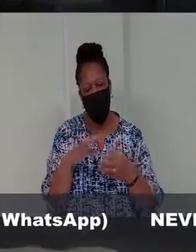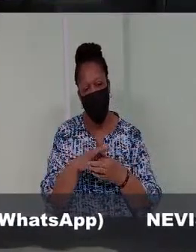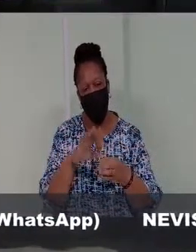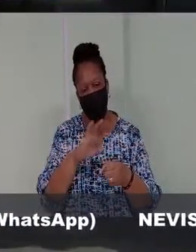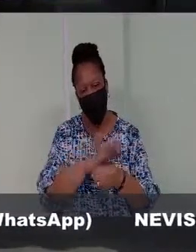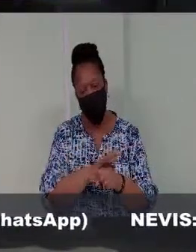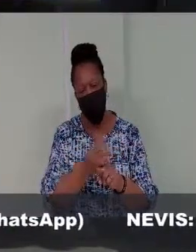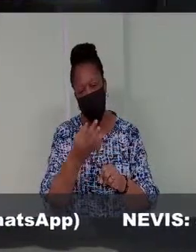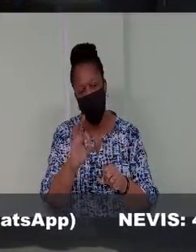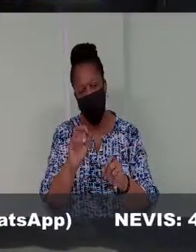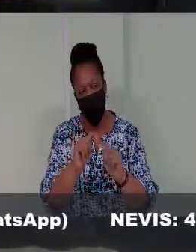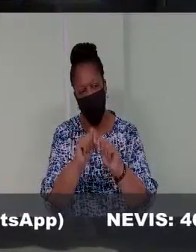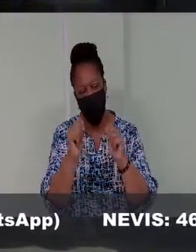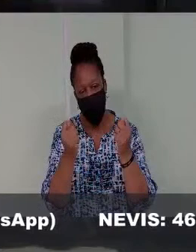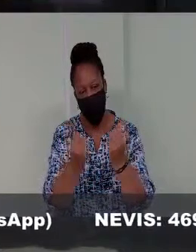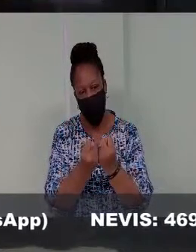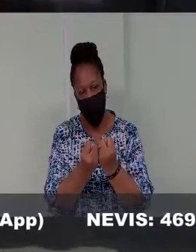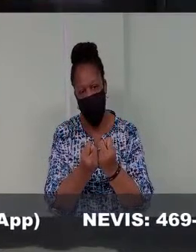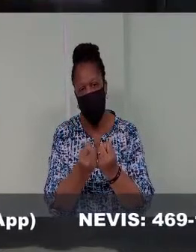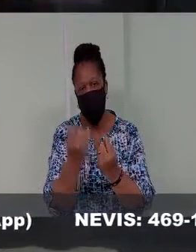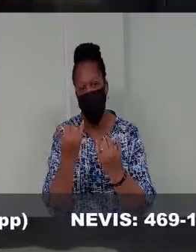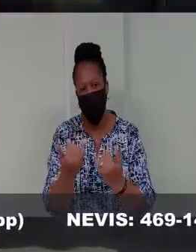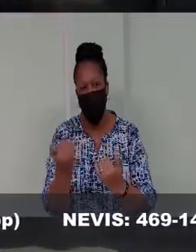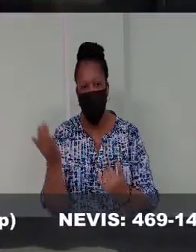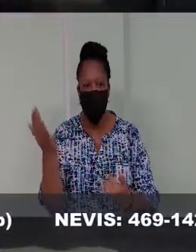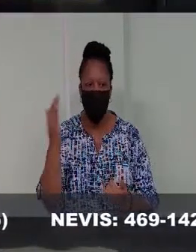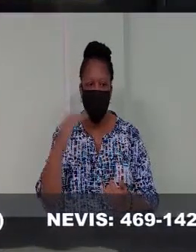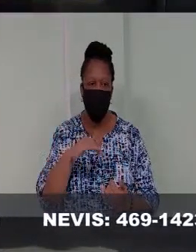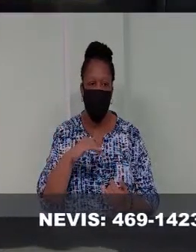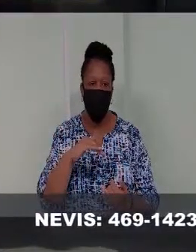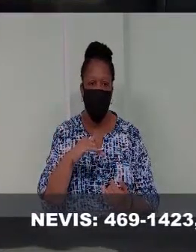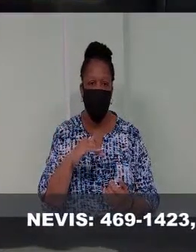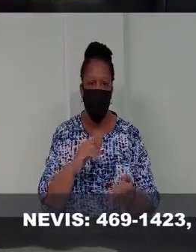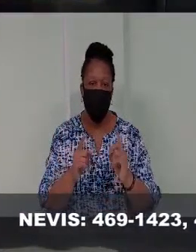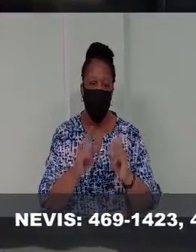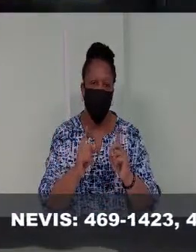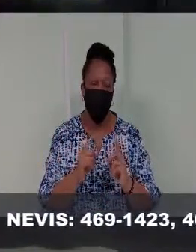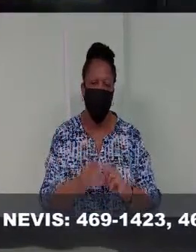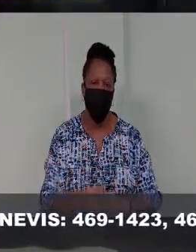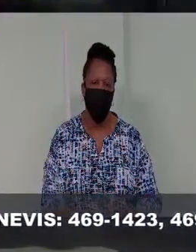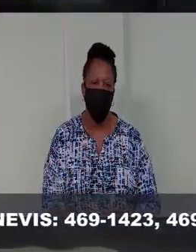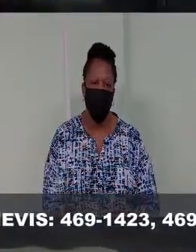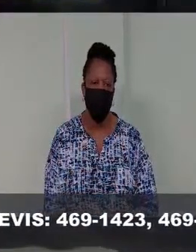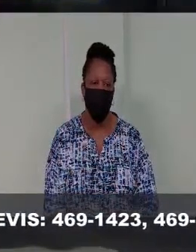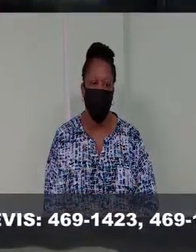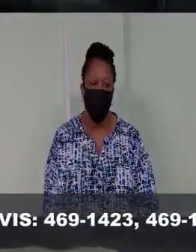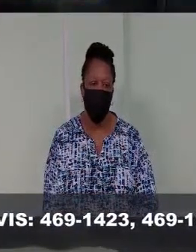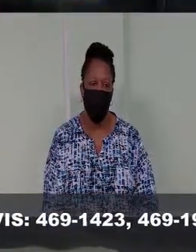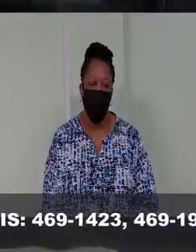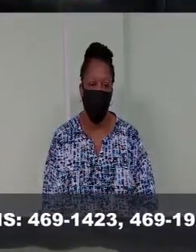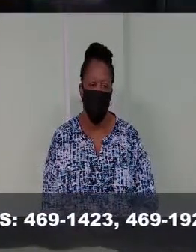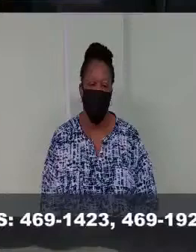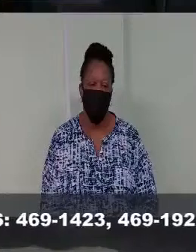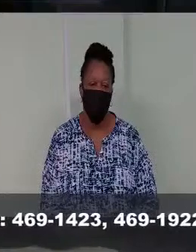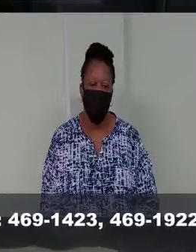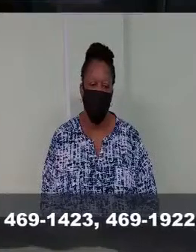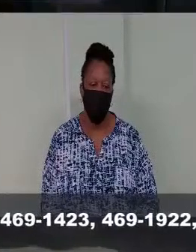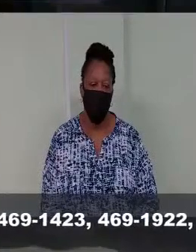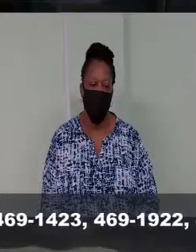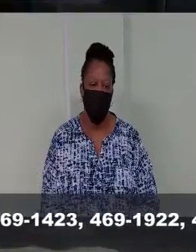COVID-19 National Task Force and the National Disaster Coordinator, to bring us his